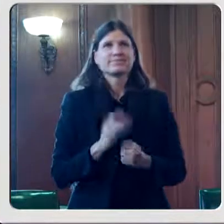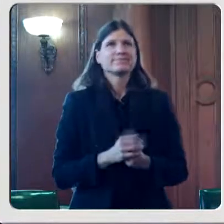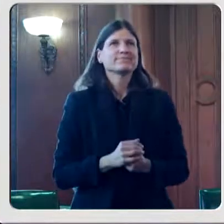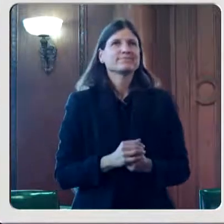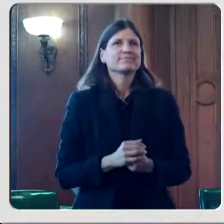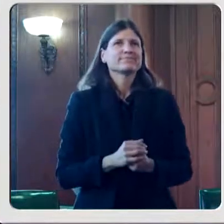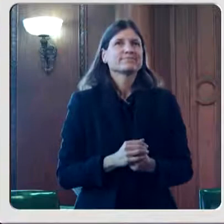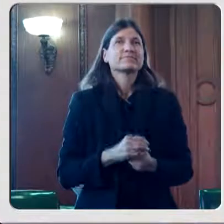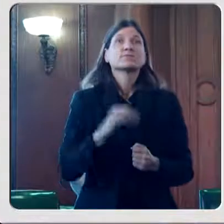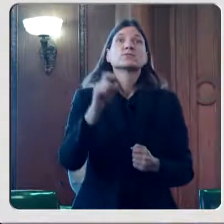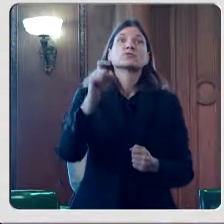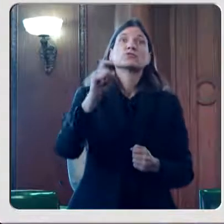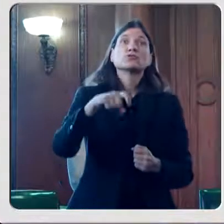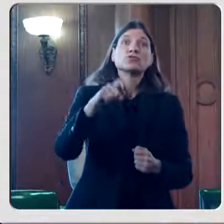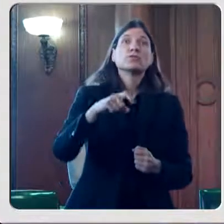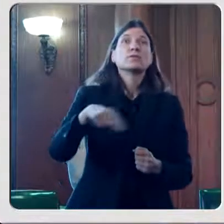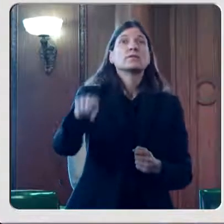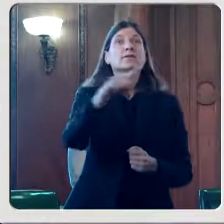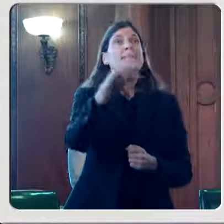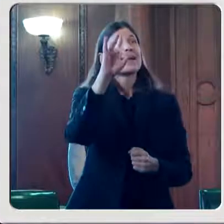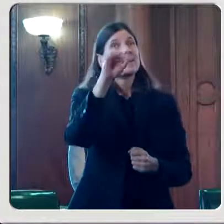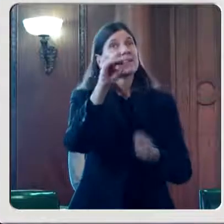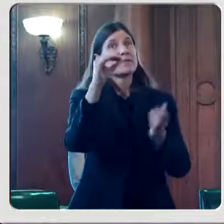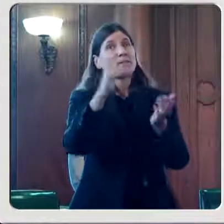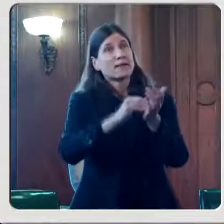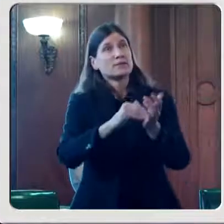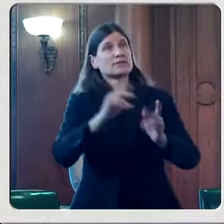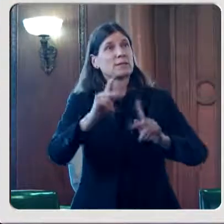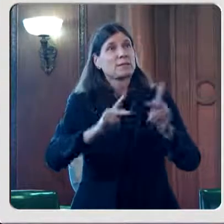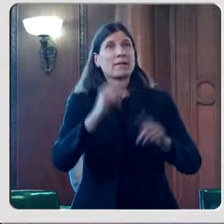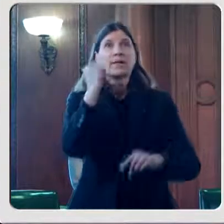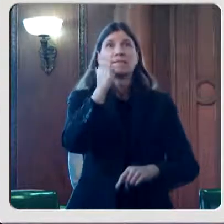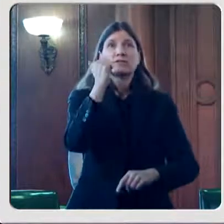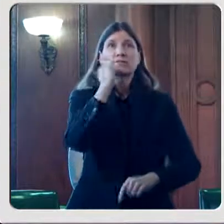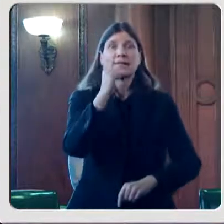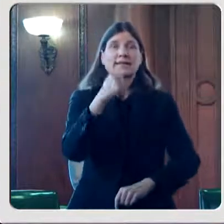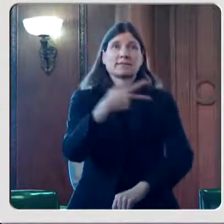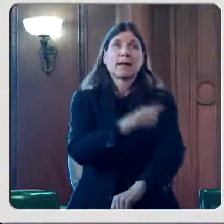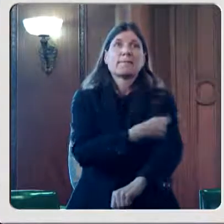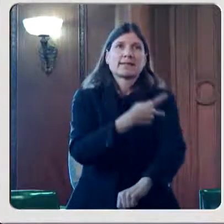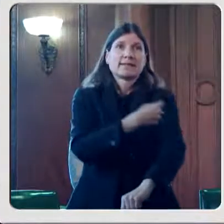to our goal by getting all adults immunized by the end of the spring.